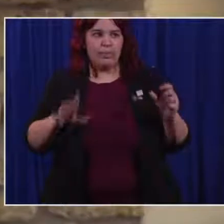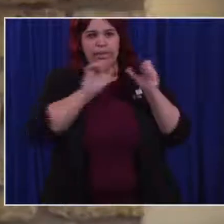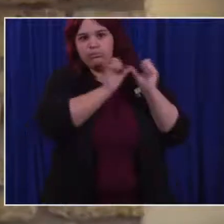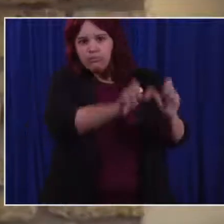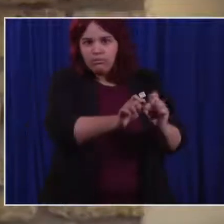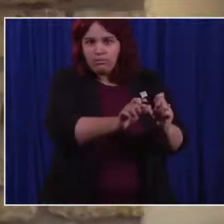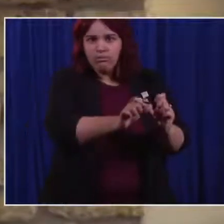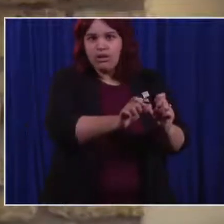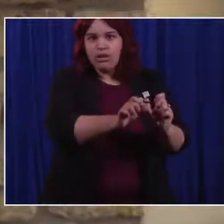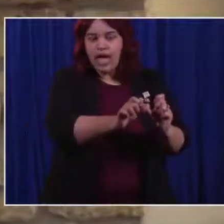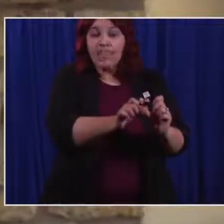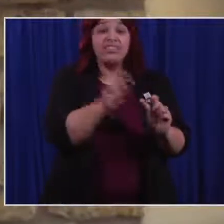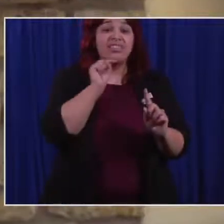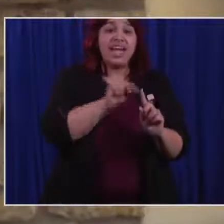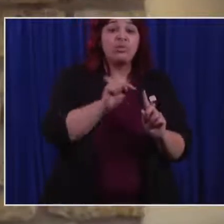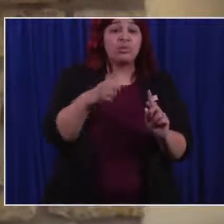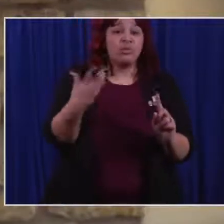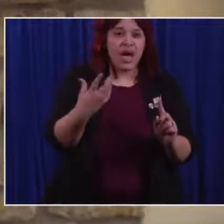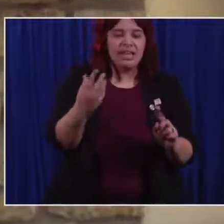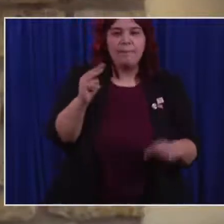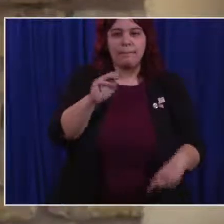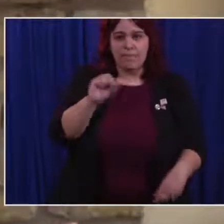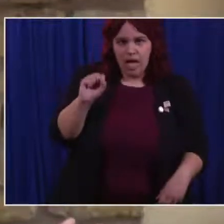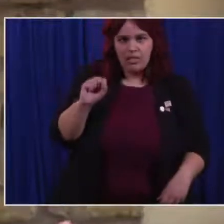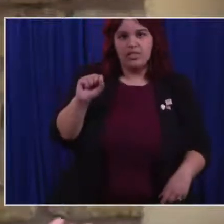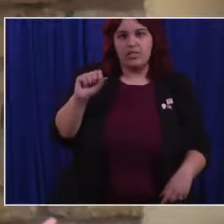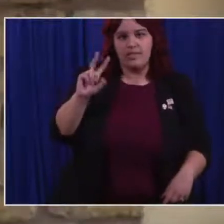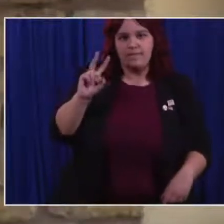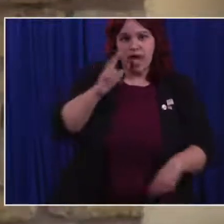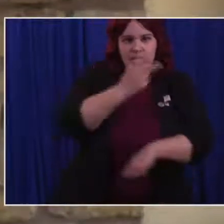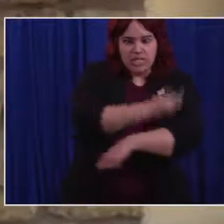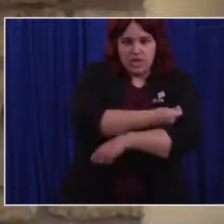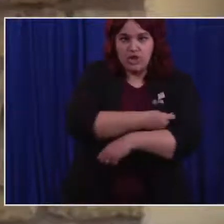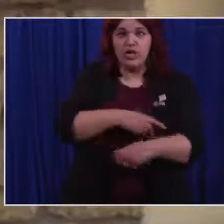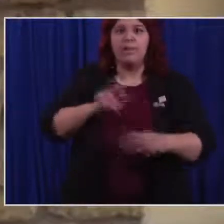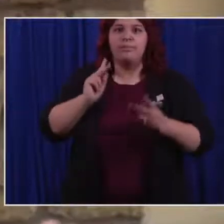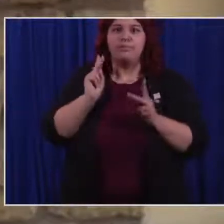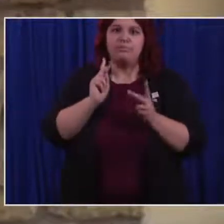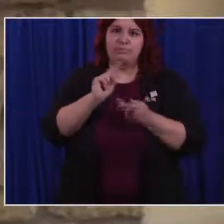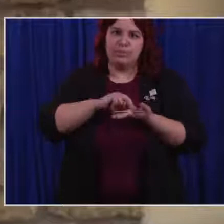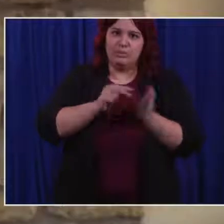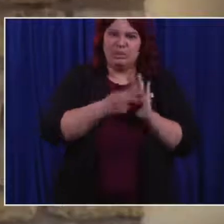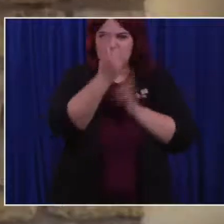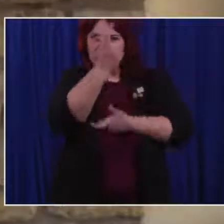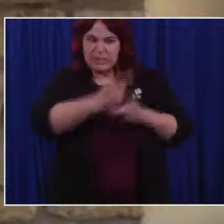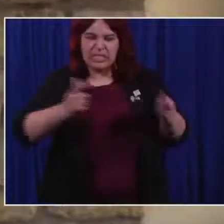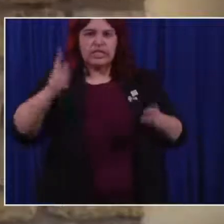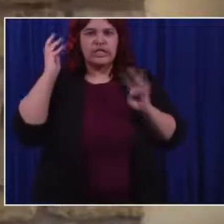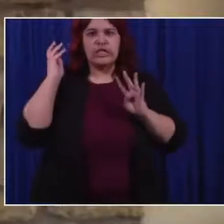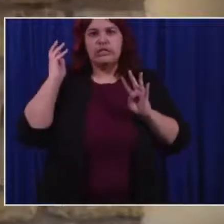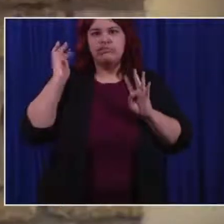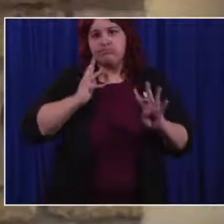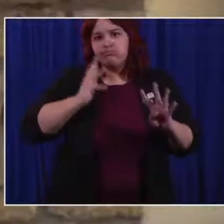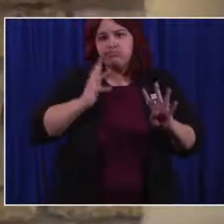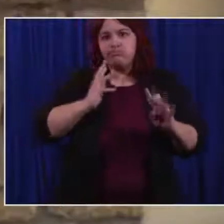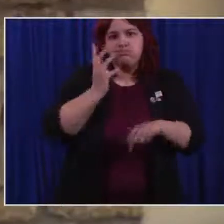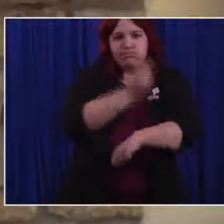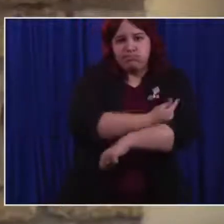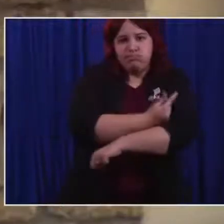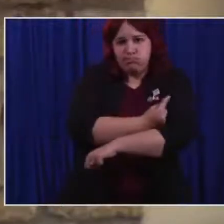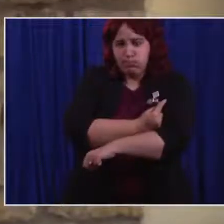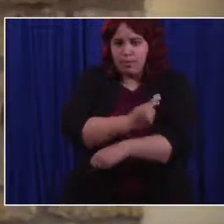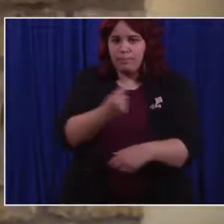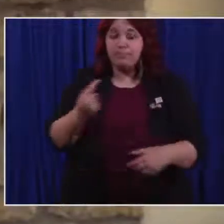with the belief that keeping it close to people and in a lot of different locations is the way to go.